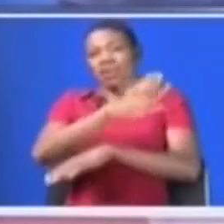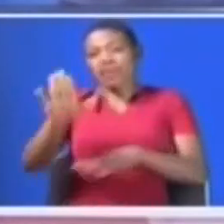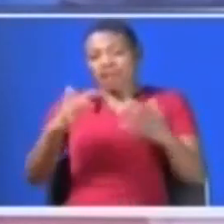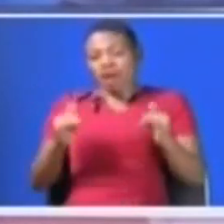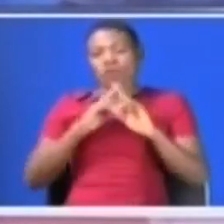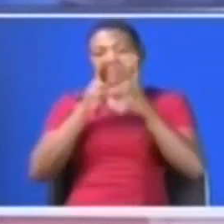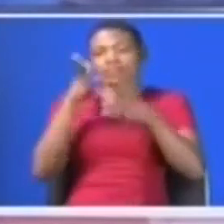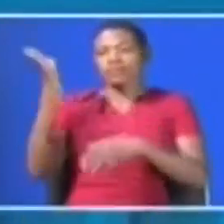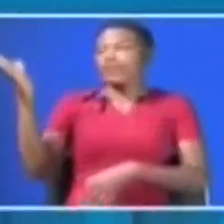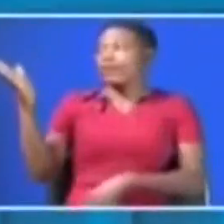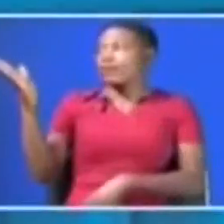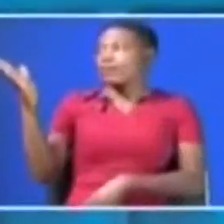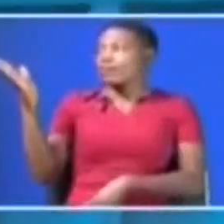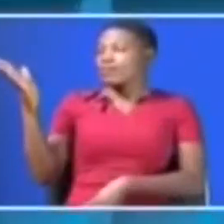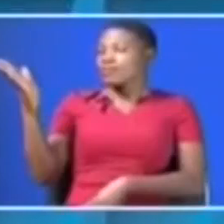reports.